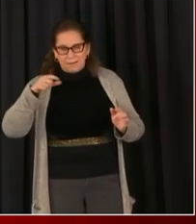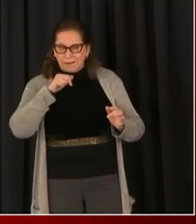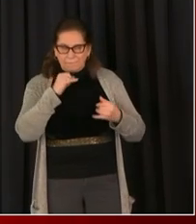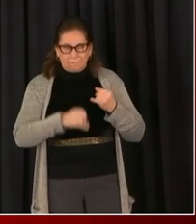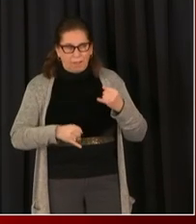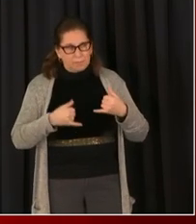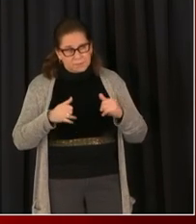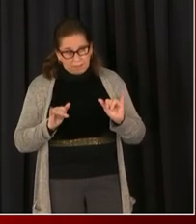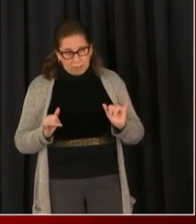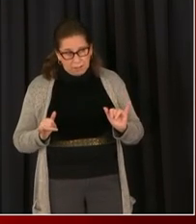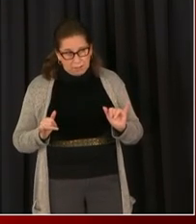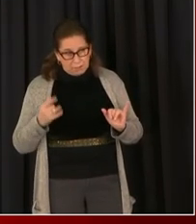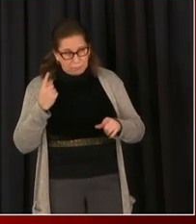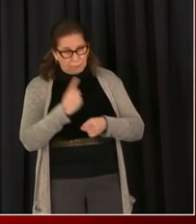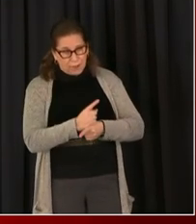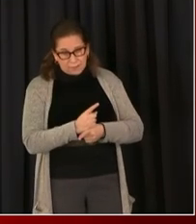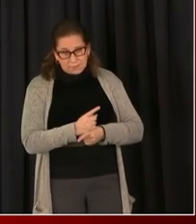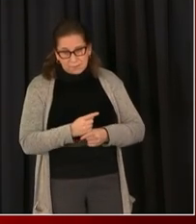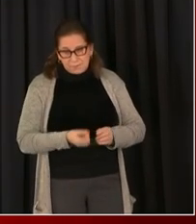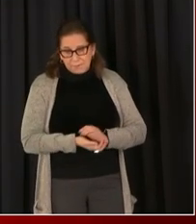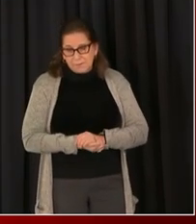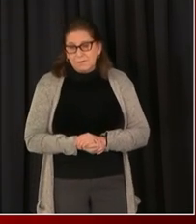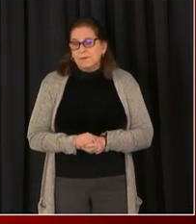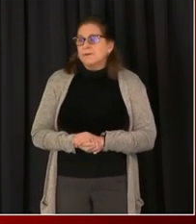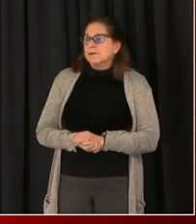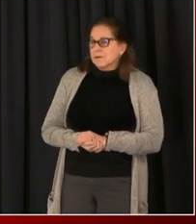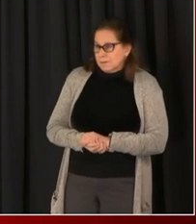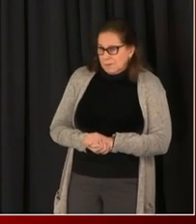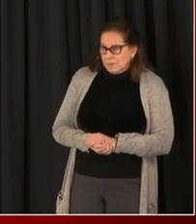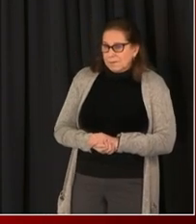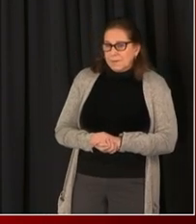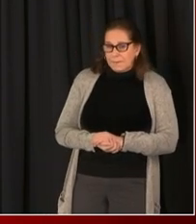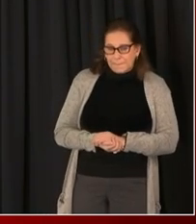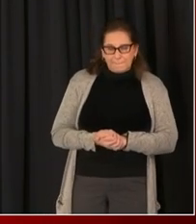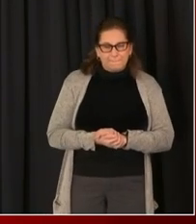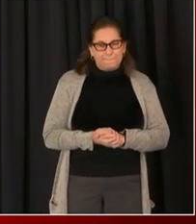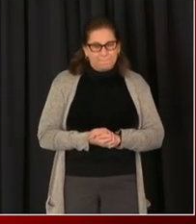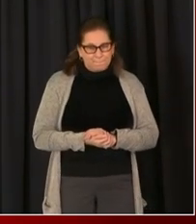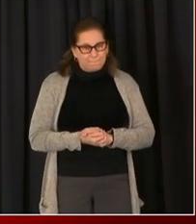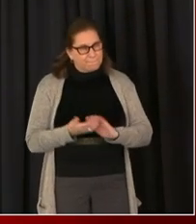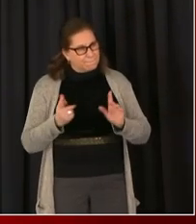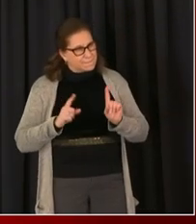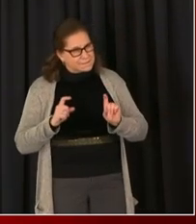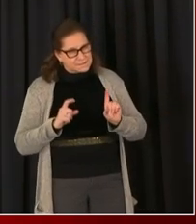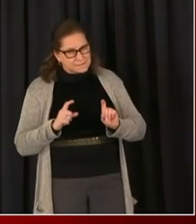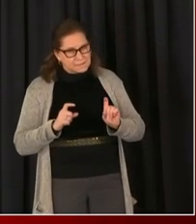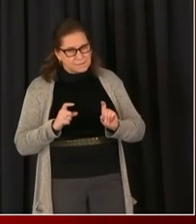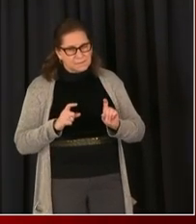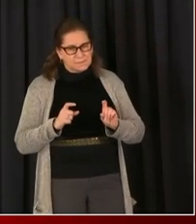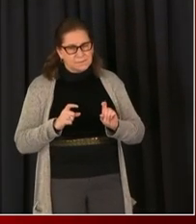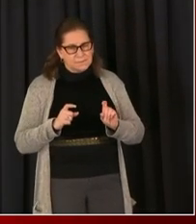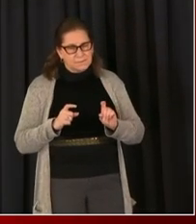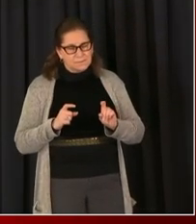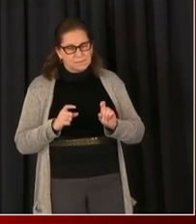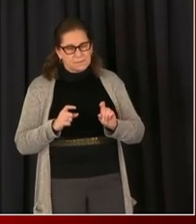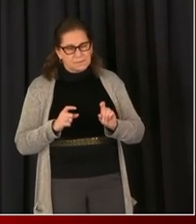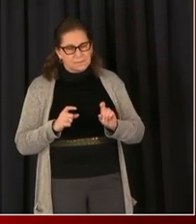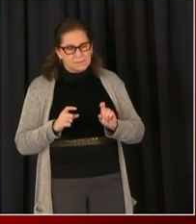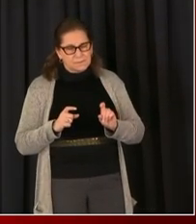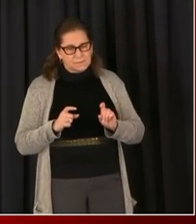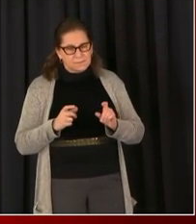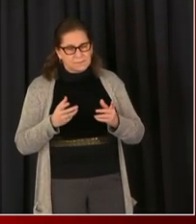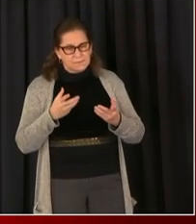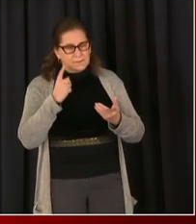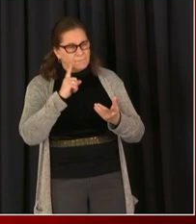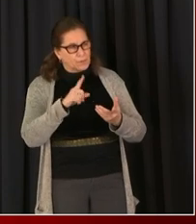testing now, it appears that you have switched platforms for registering, and the registration process requires